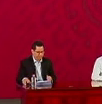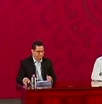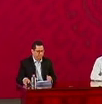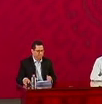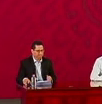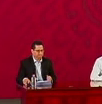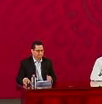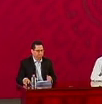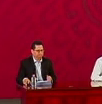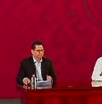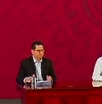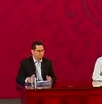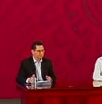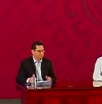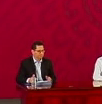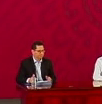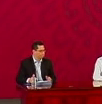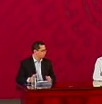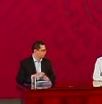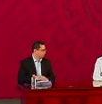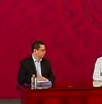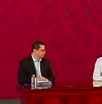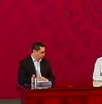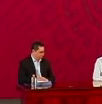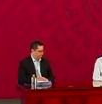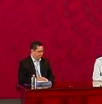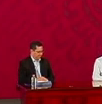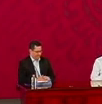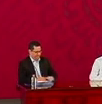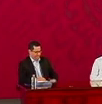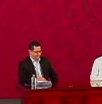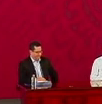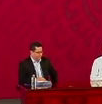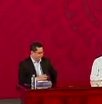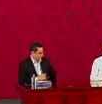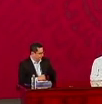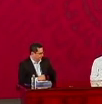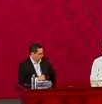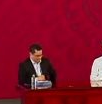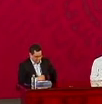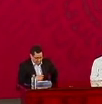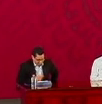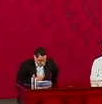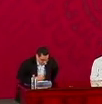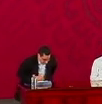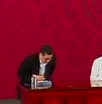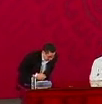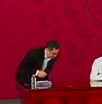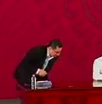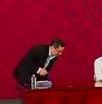Epidemiological Attention, is here like usually to present the technical report.